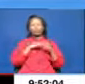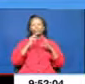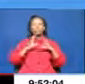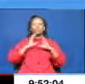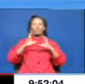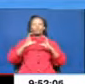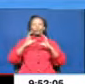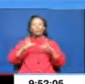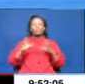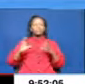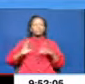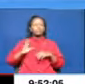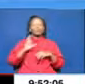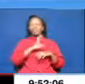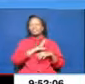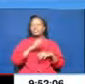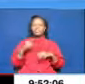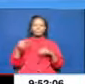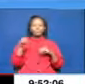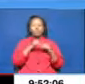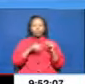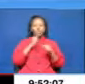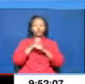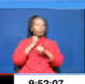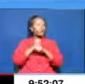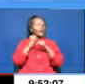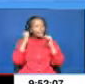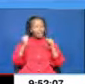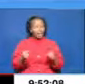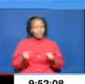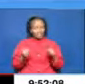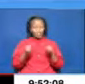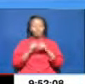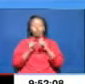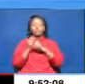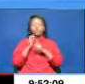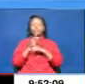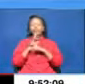team. Tutajitahidi, tutafanya vilivyo ku